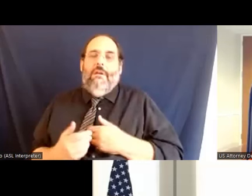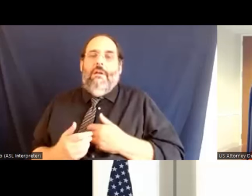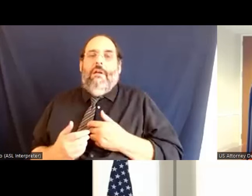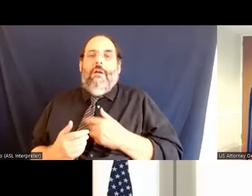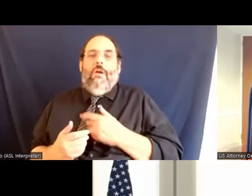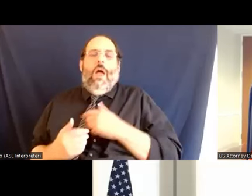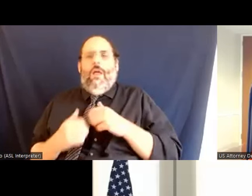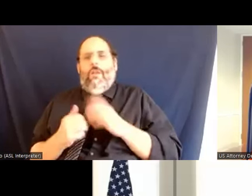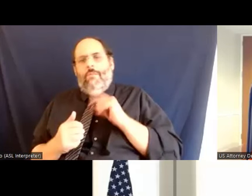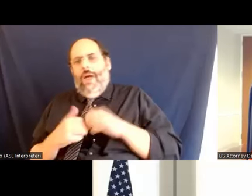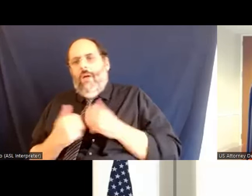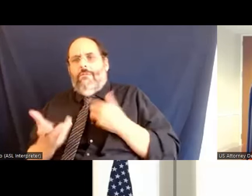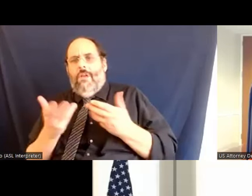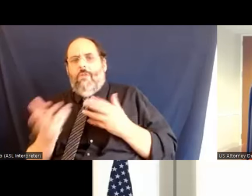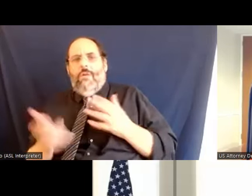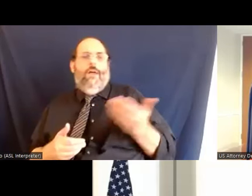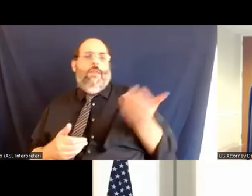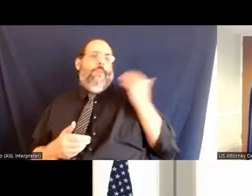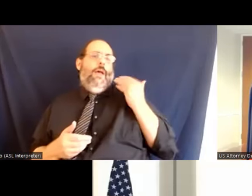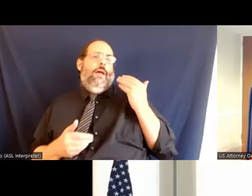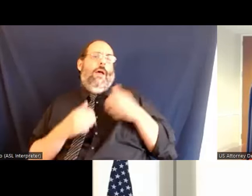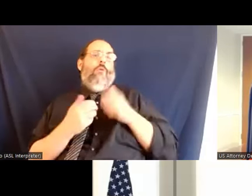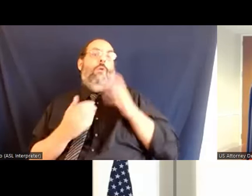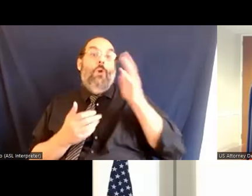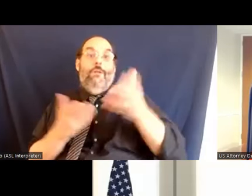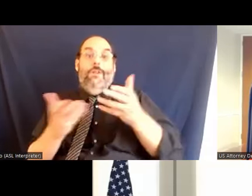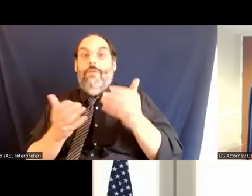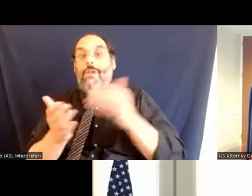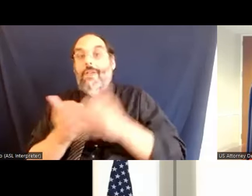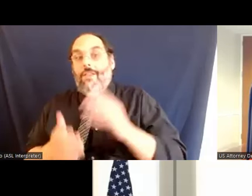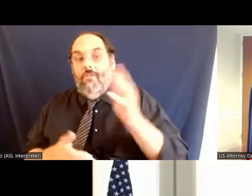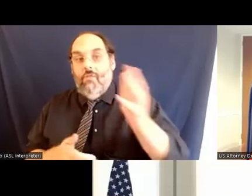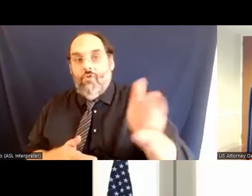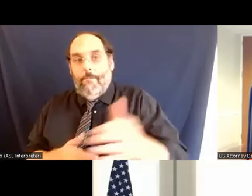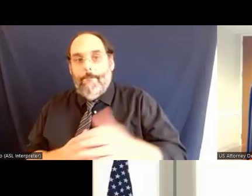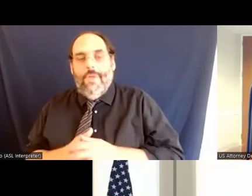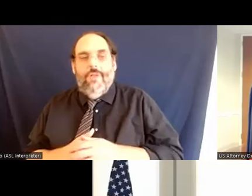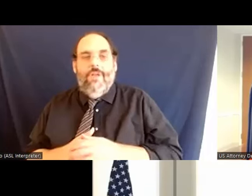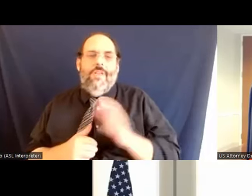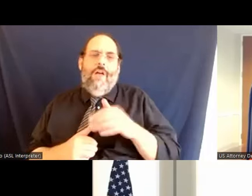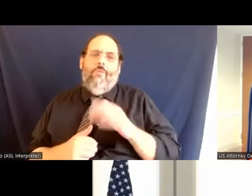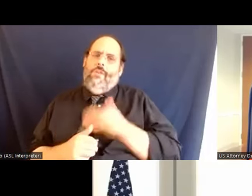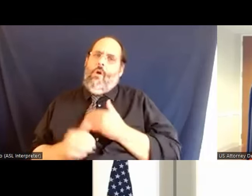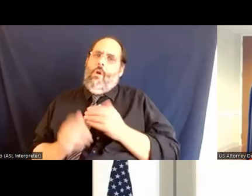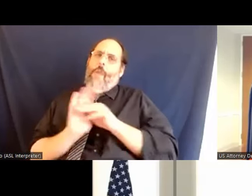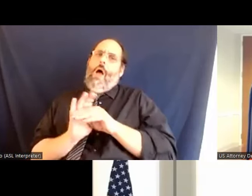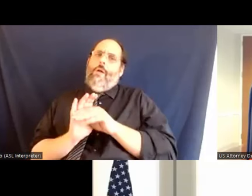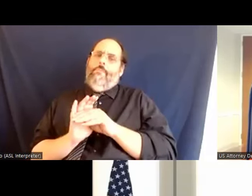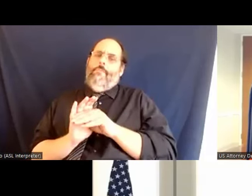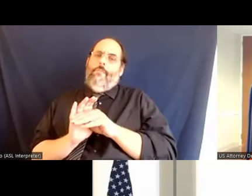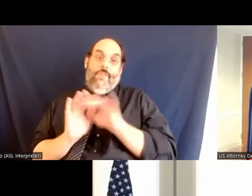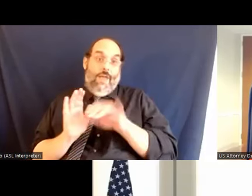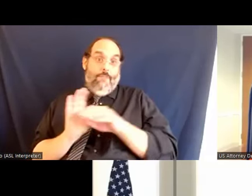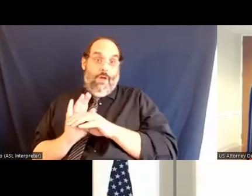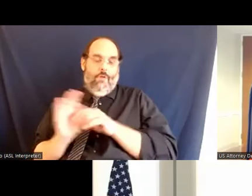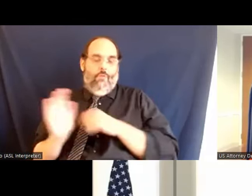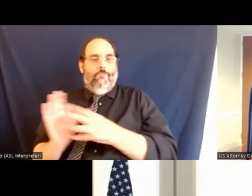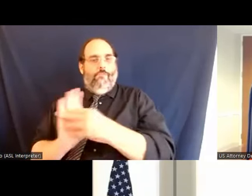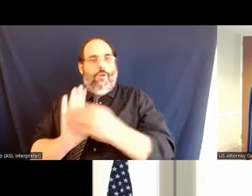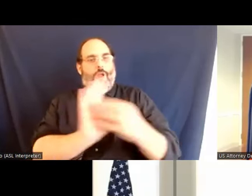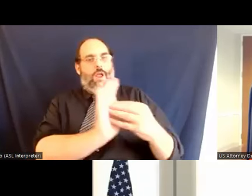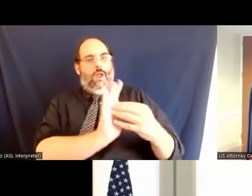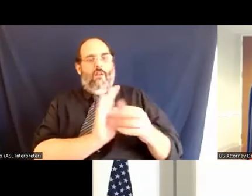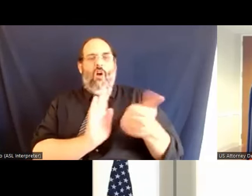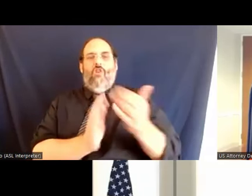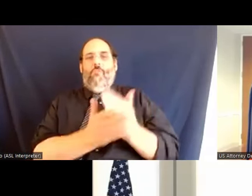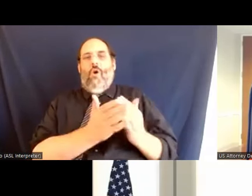community in the past and how we're going to deal with it again in the future. So that was sort of our model, and we've replicated that in all other